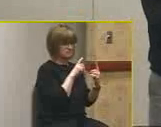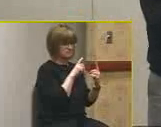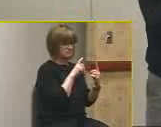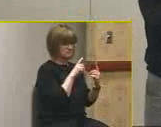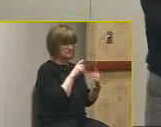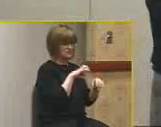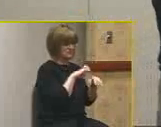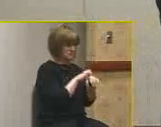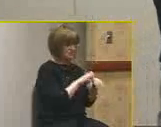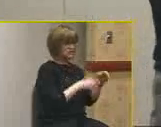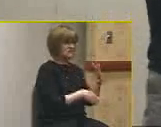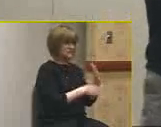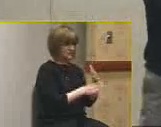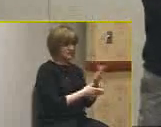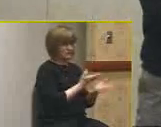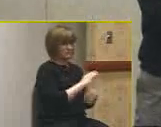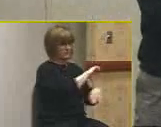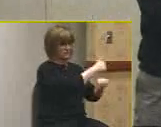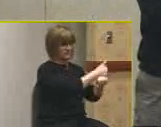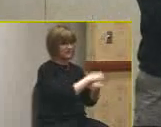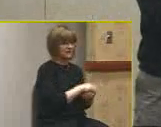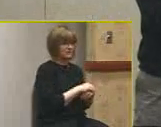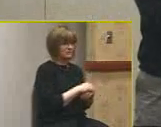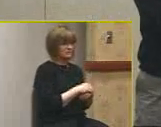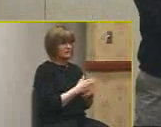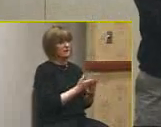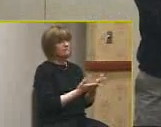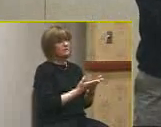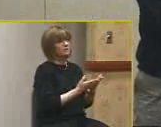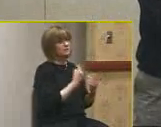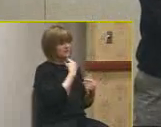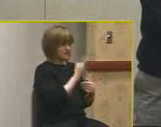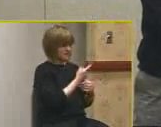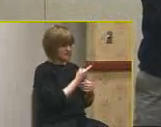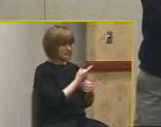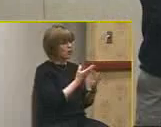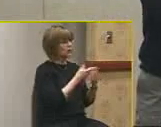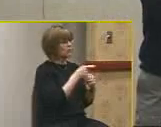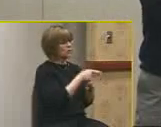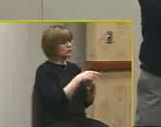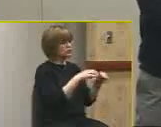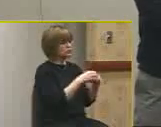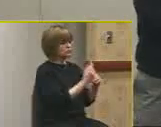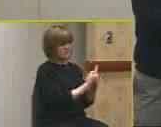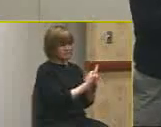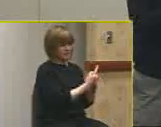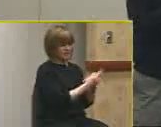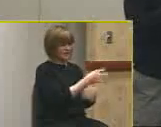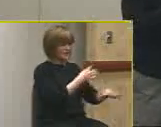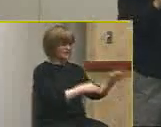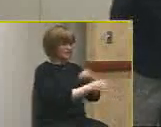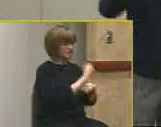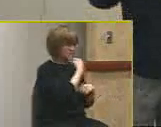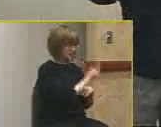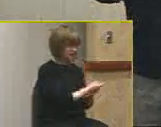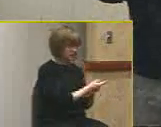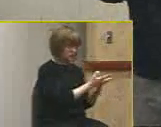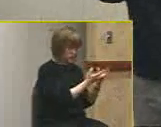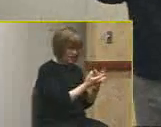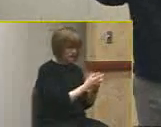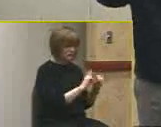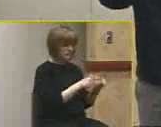that up. So let's say we want him to do something. Instead of do it, we're going to say do something. How much